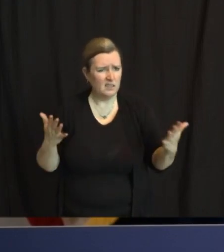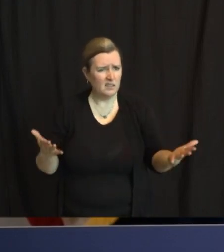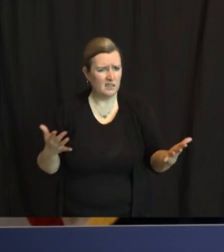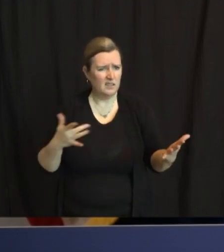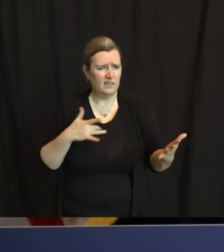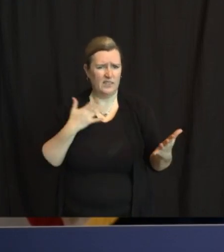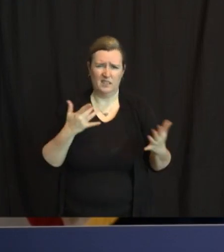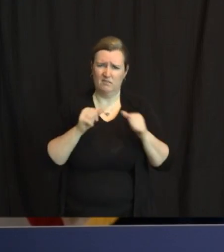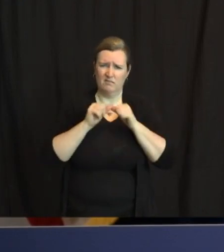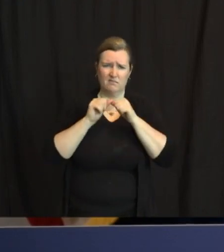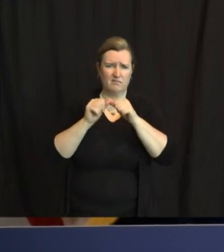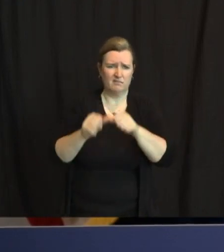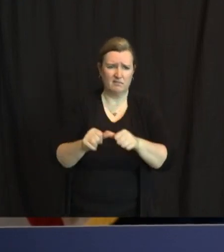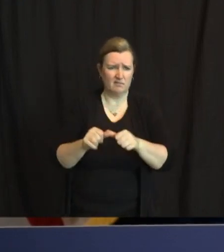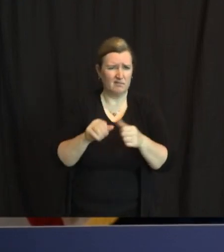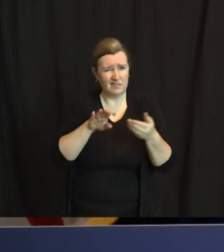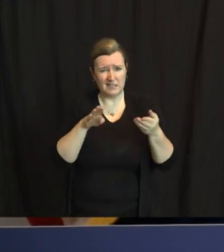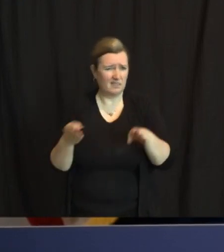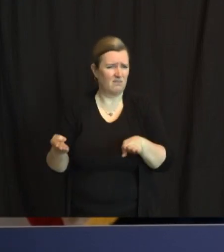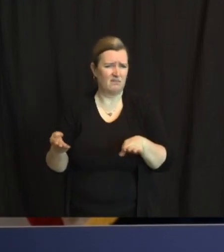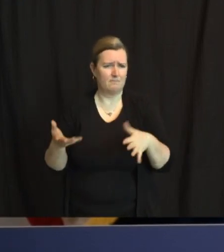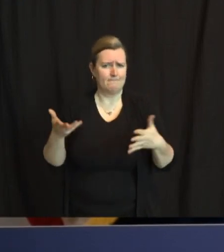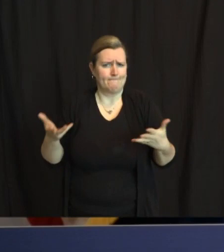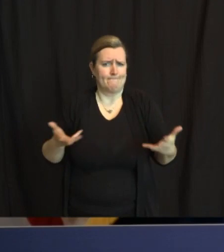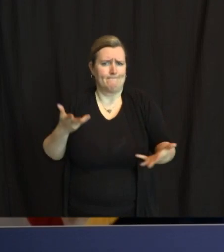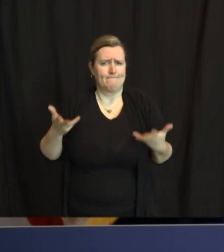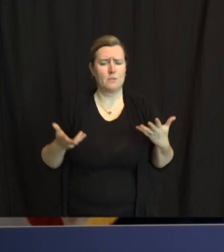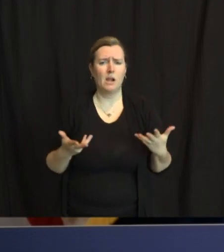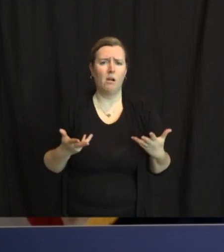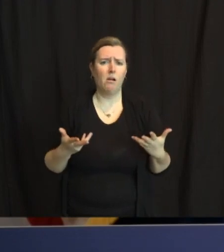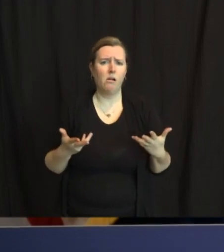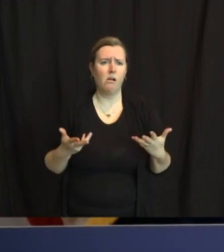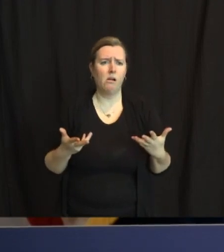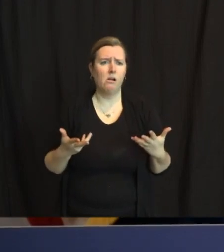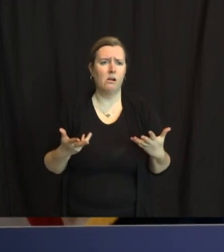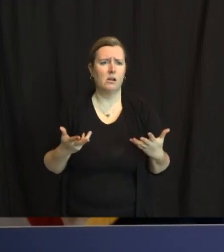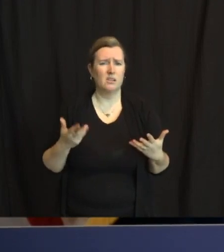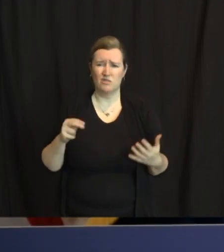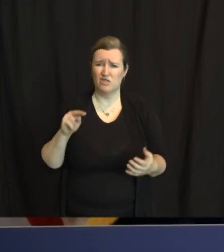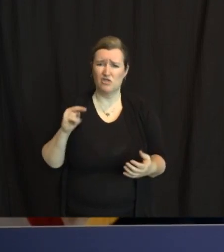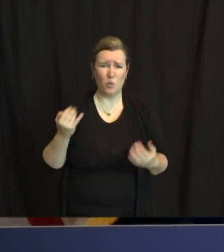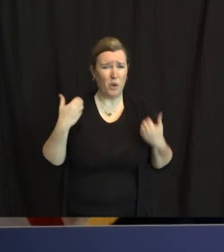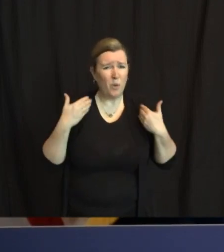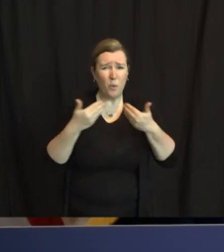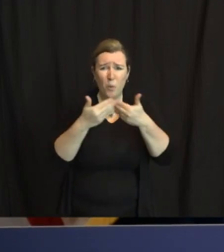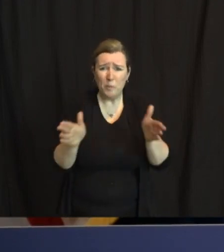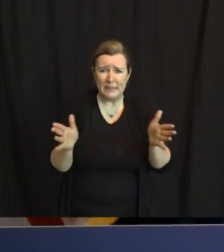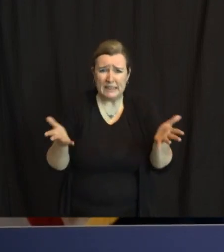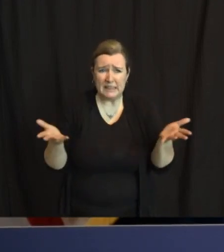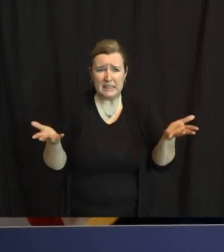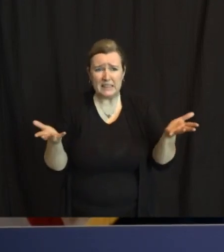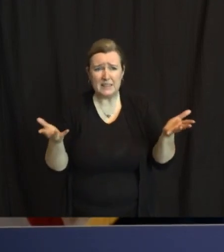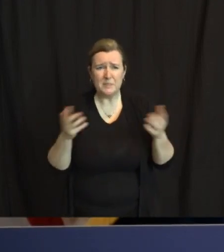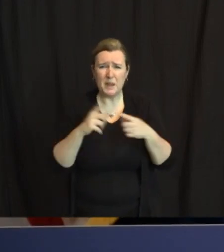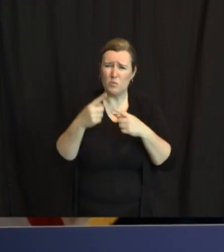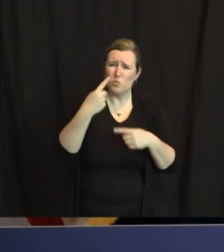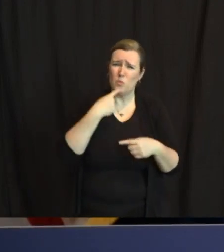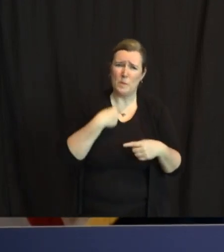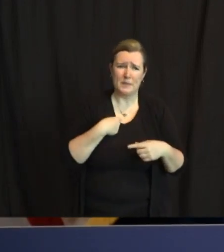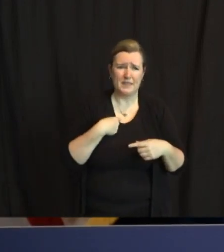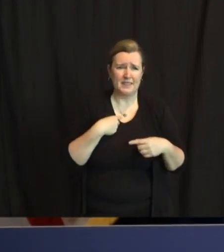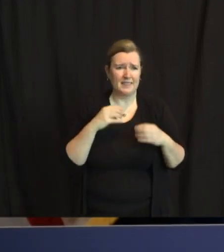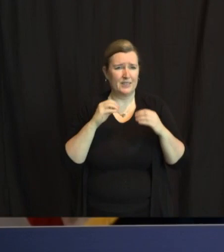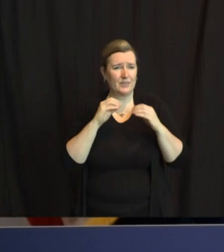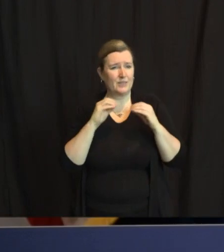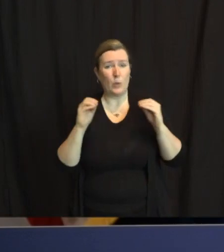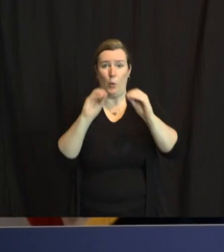how the projected deaths are coming, especially as you're looking to reopen? And yesterday you said there's no magic formula, no recipe, there's nothing,